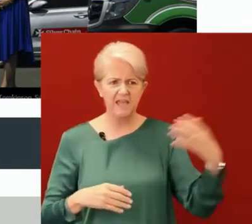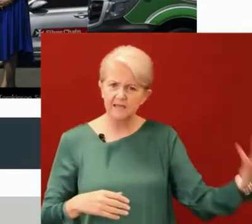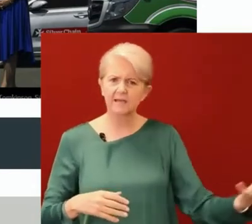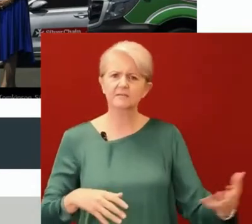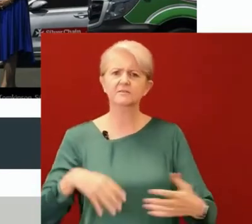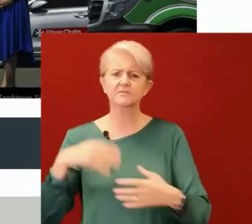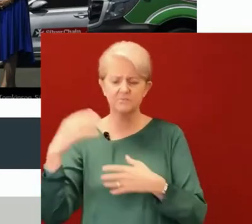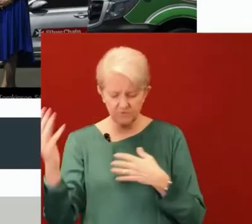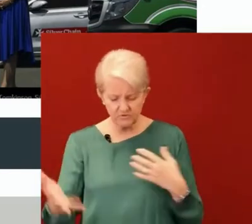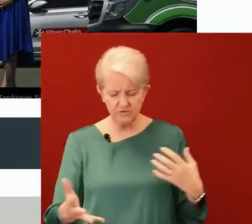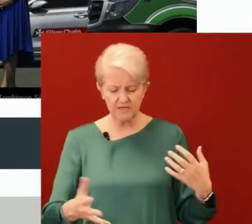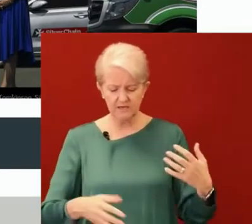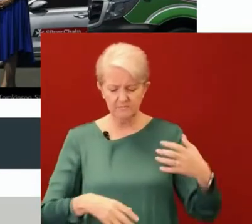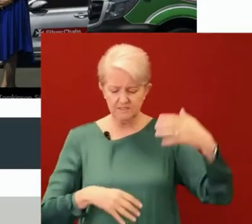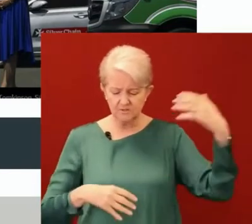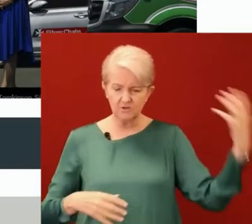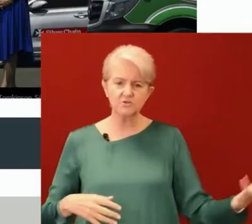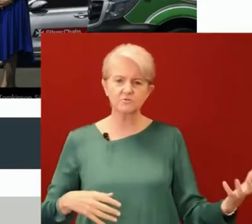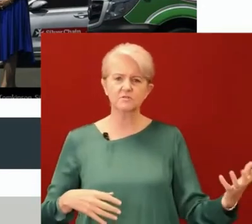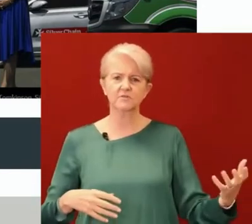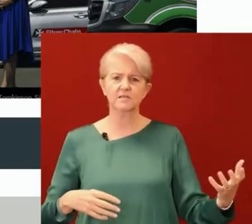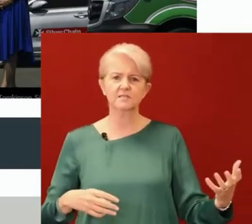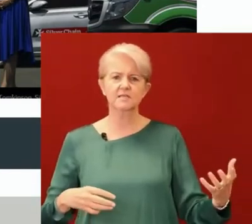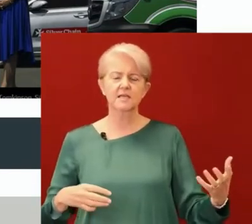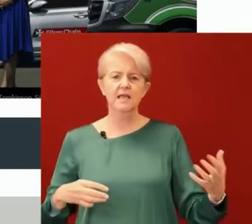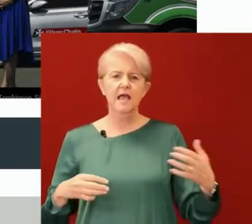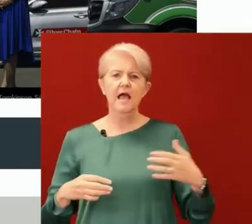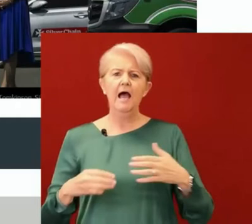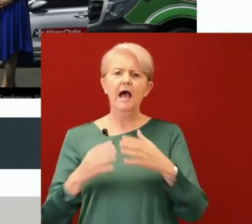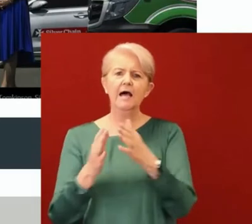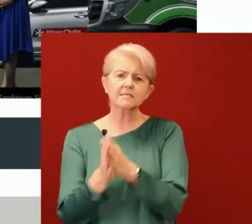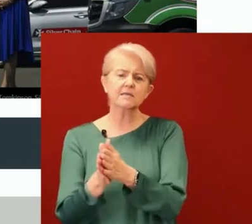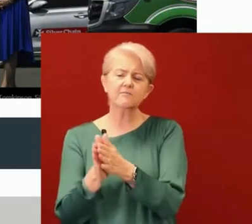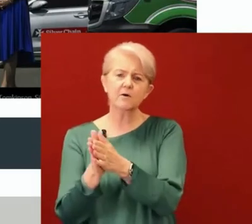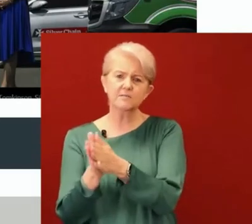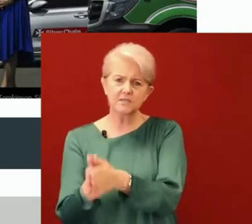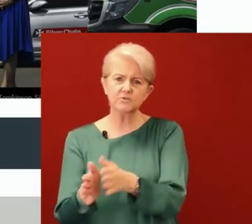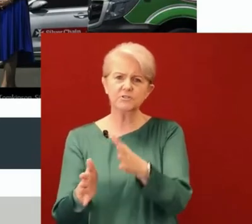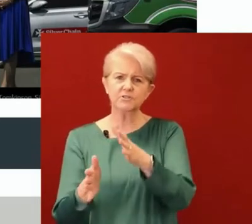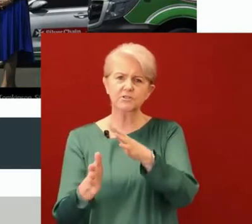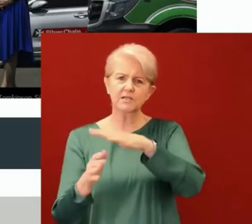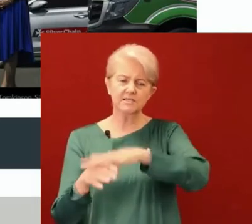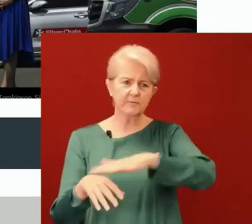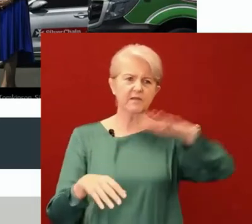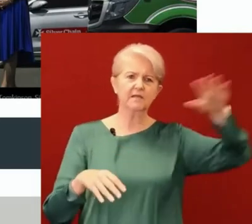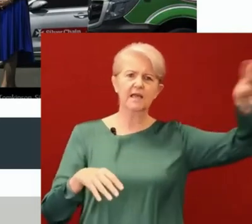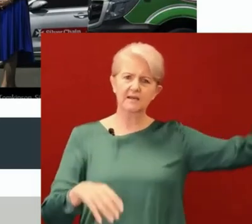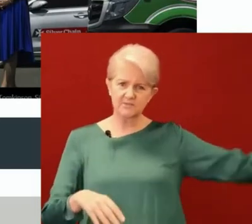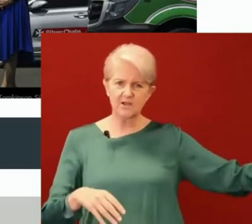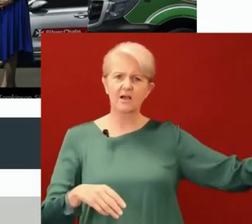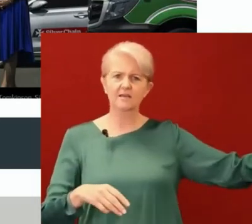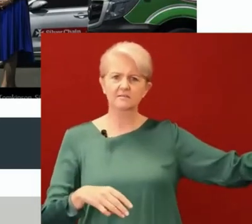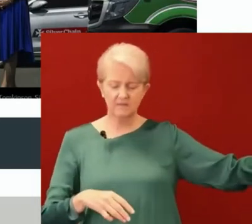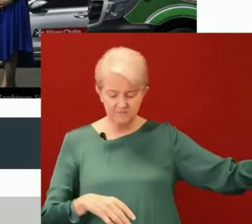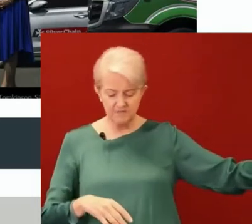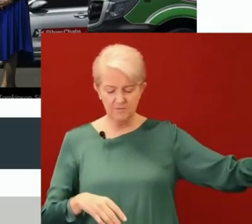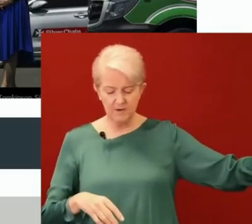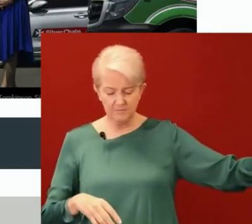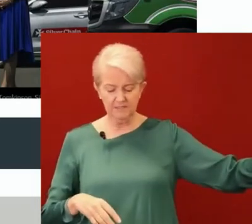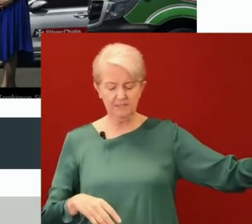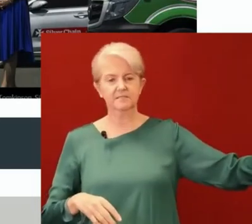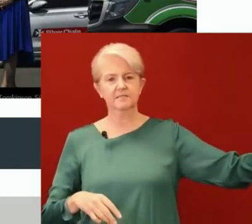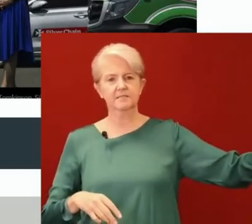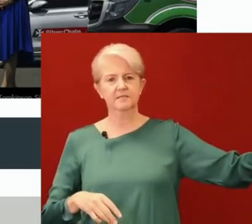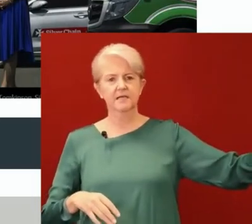from headhunters and recruiting companies and those sorts of things, asking if I was interested in something outside of